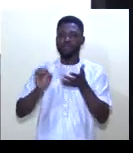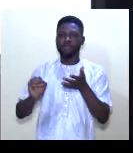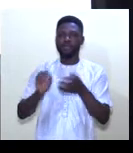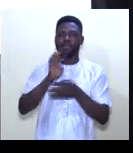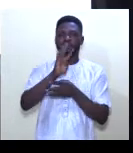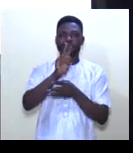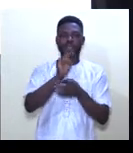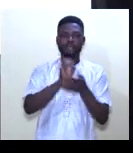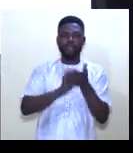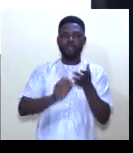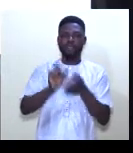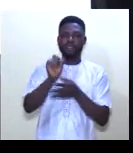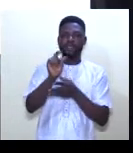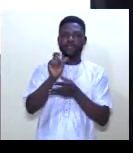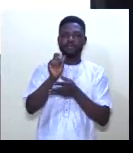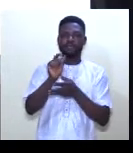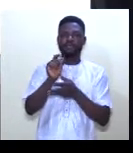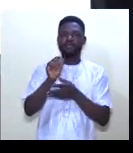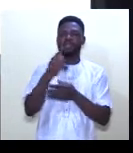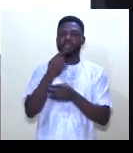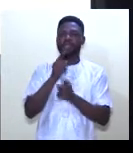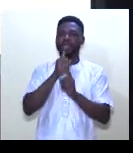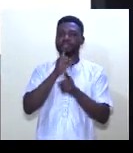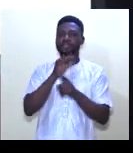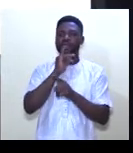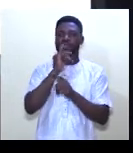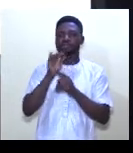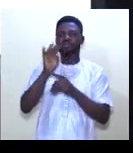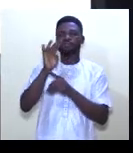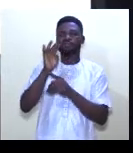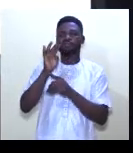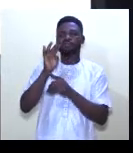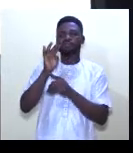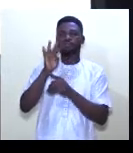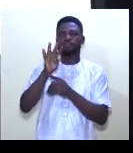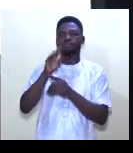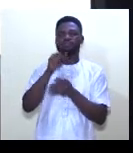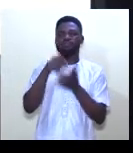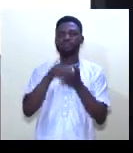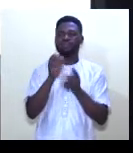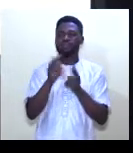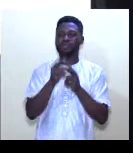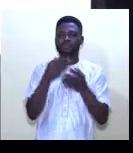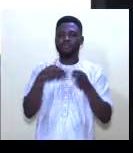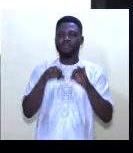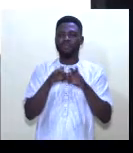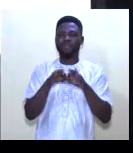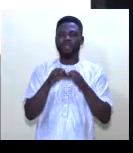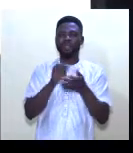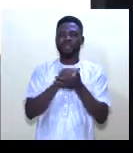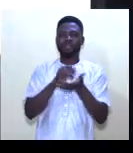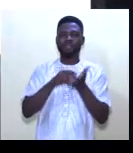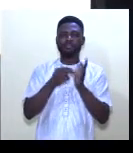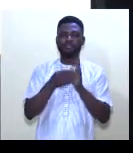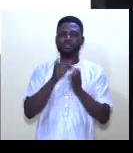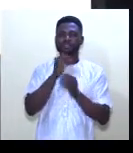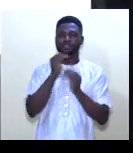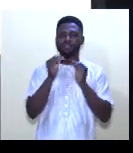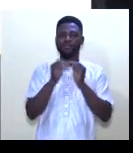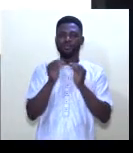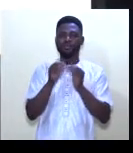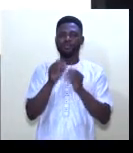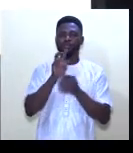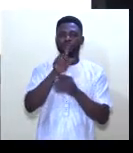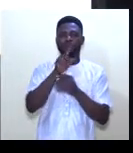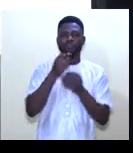is subtracted, that is 4n subtract 11, the answer is 45. Now this is very important. That means